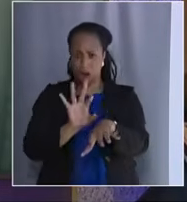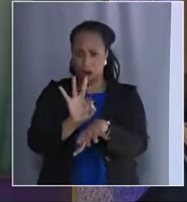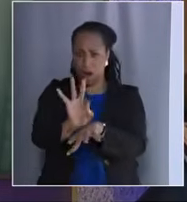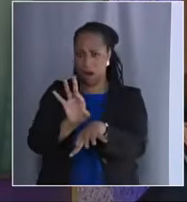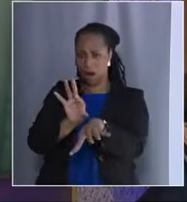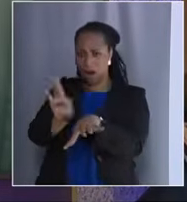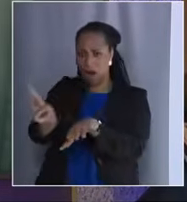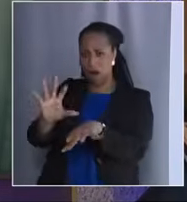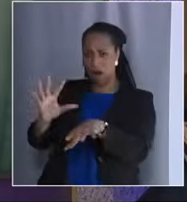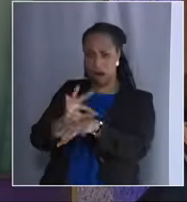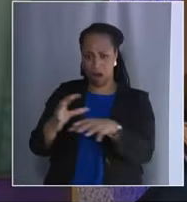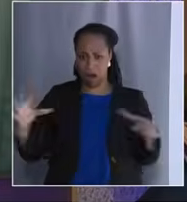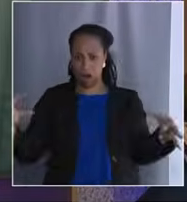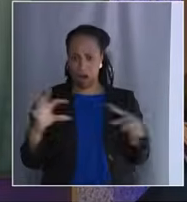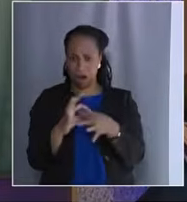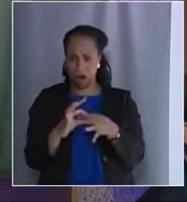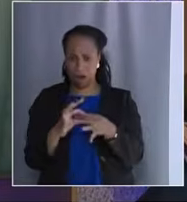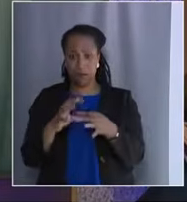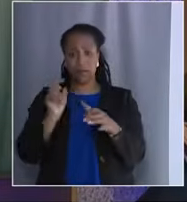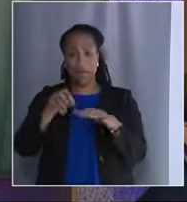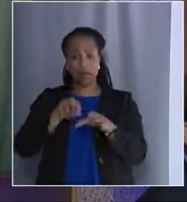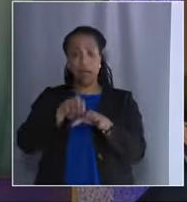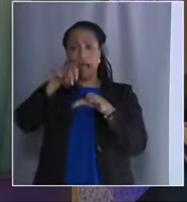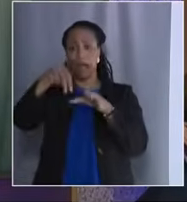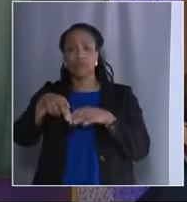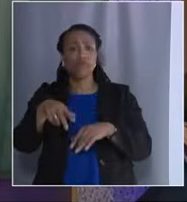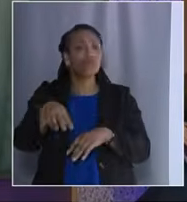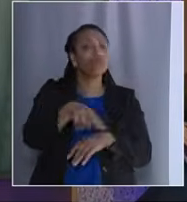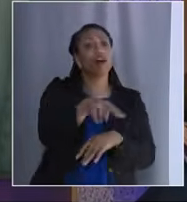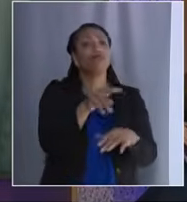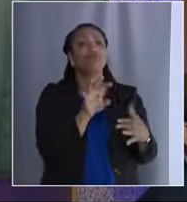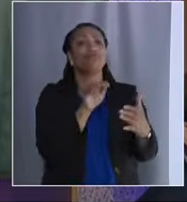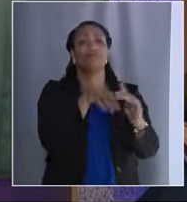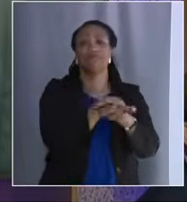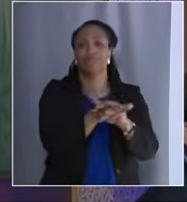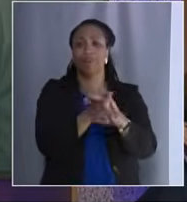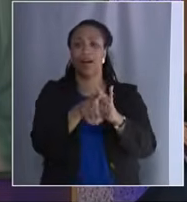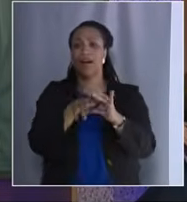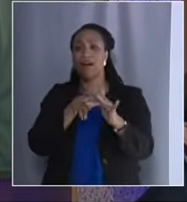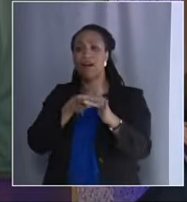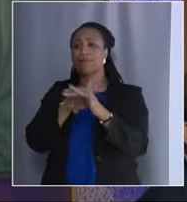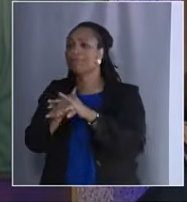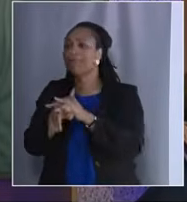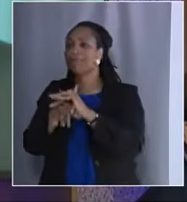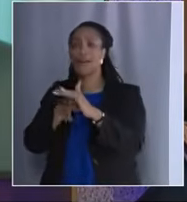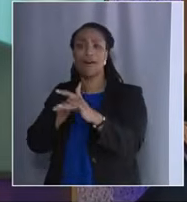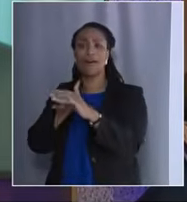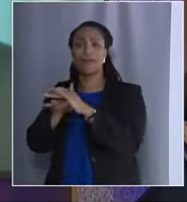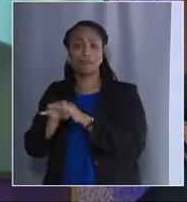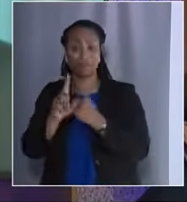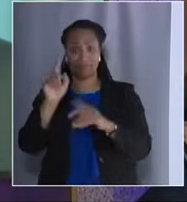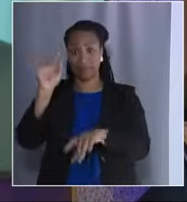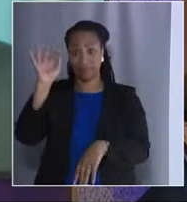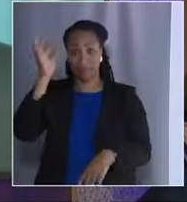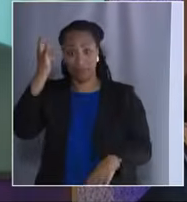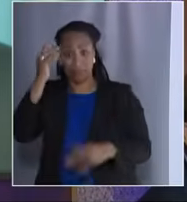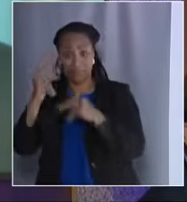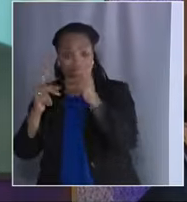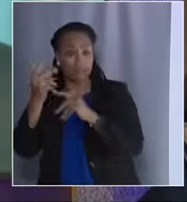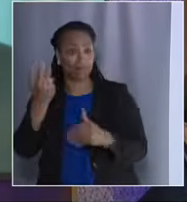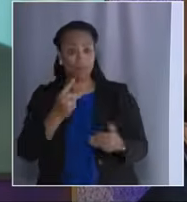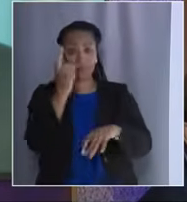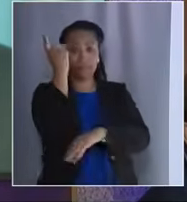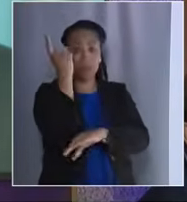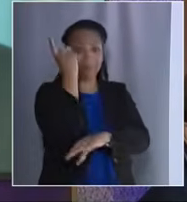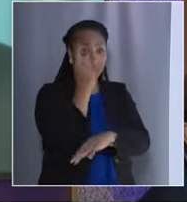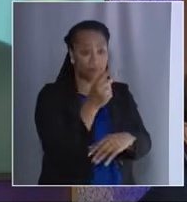can be on the mall. We can be in a federal building. We can be in an NGO. That requires being part of the community from